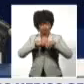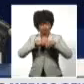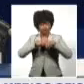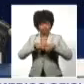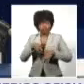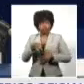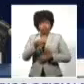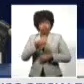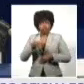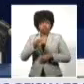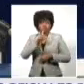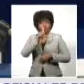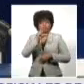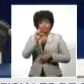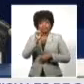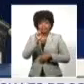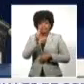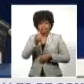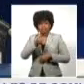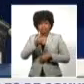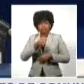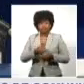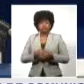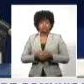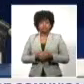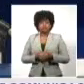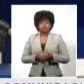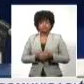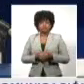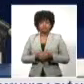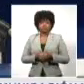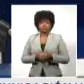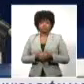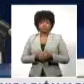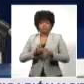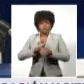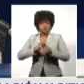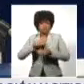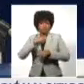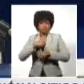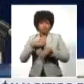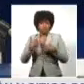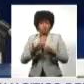patient, also from Havana, from La Lisa Municipality,